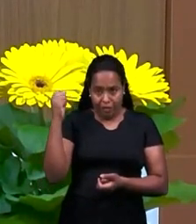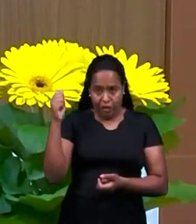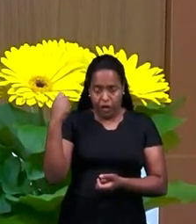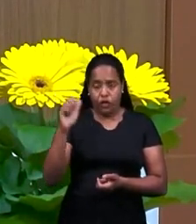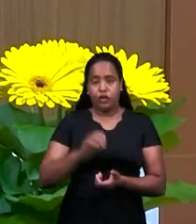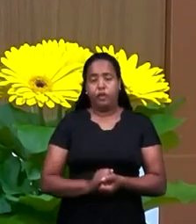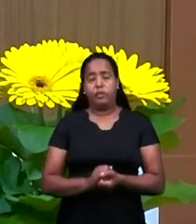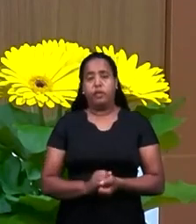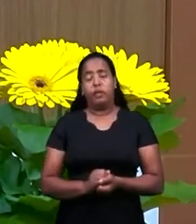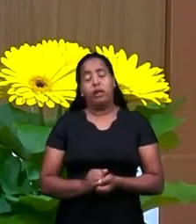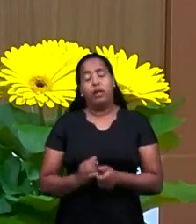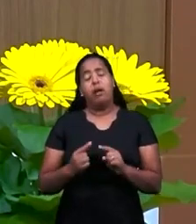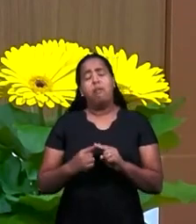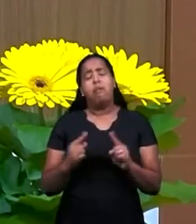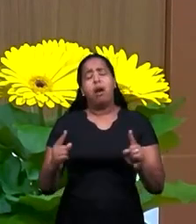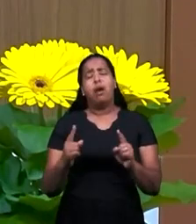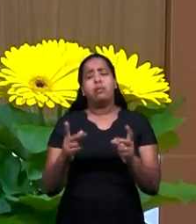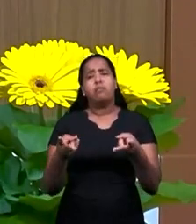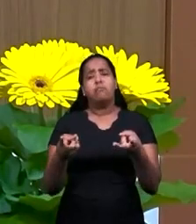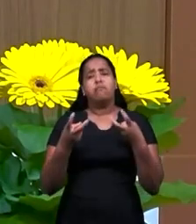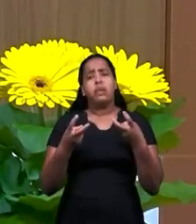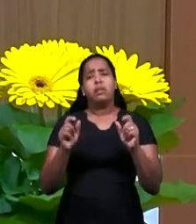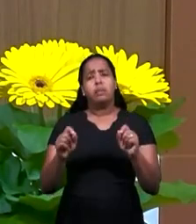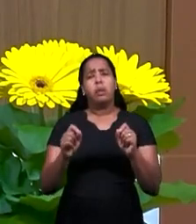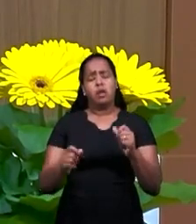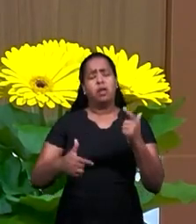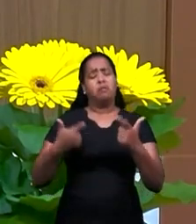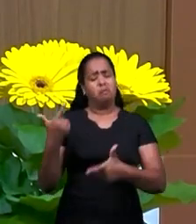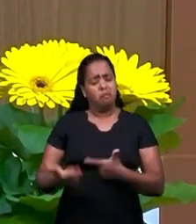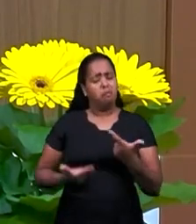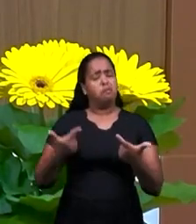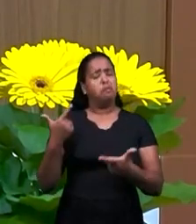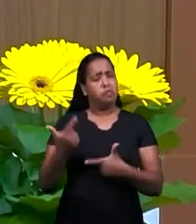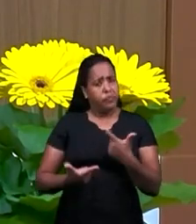But anyway, we can see that there is a big effort